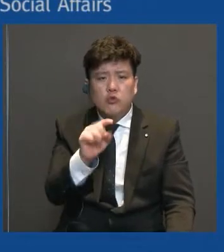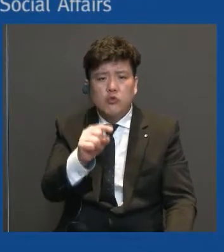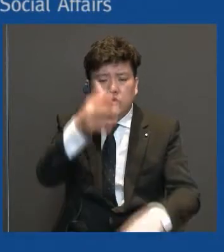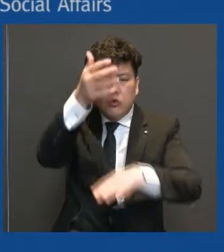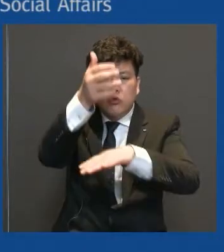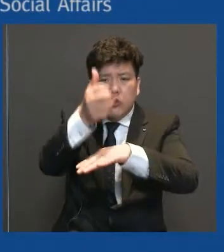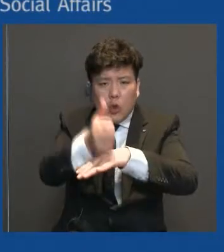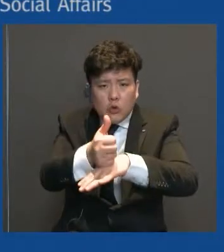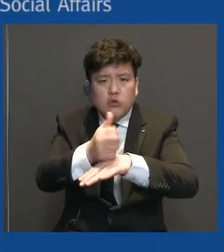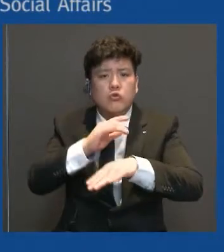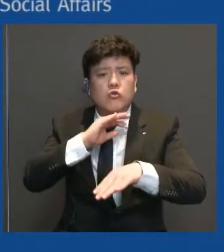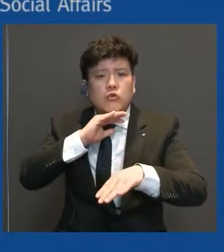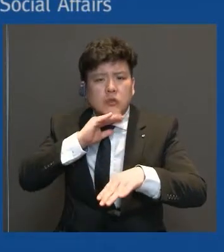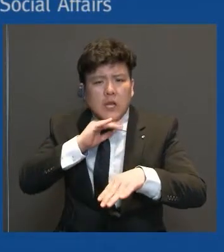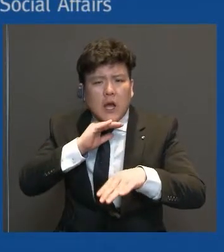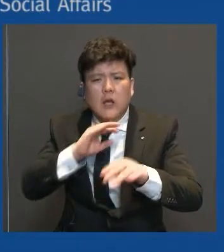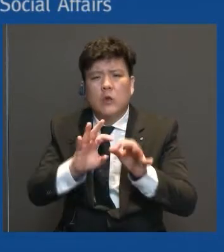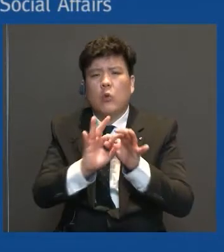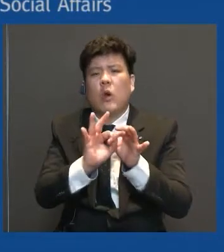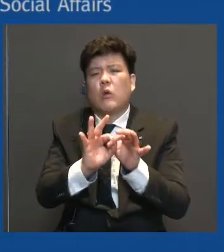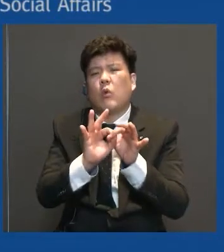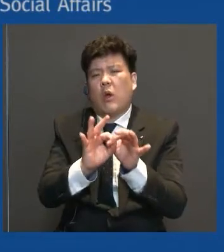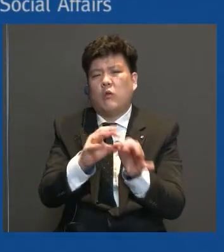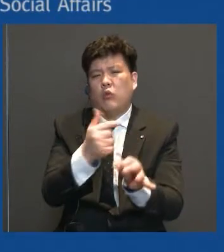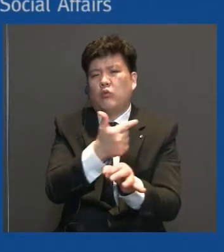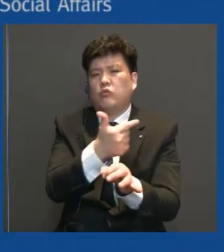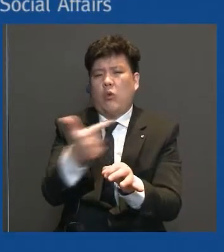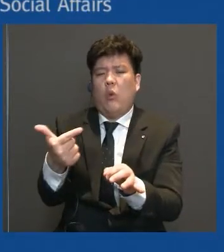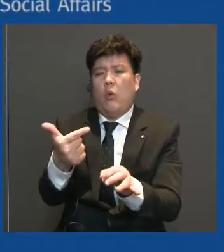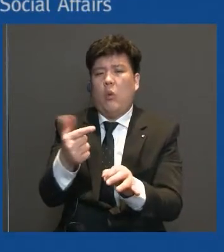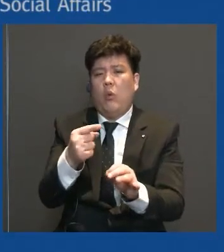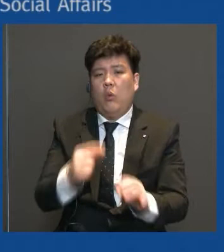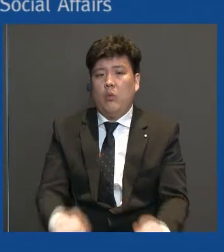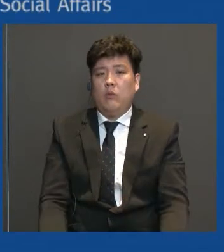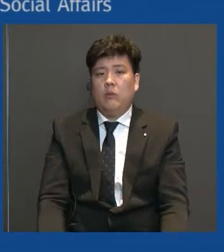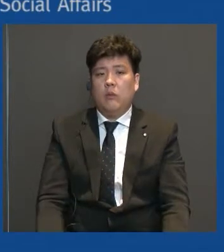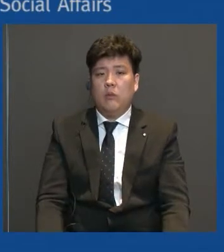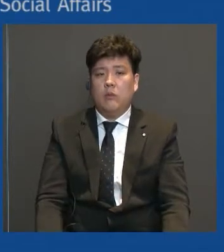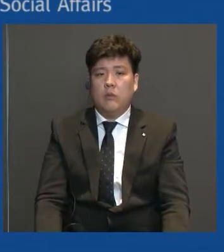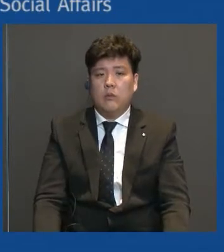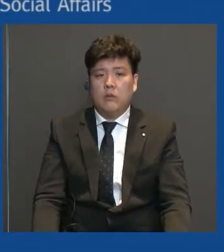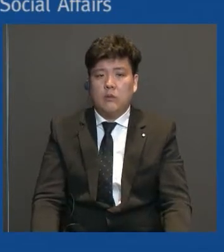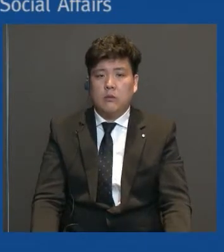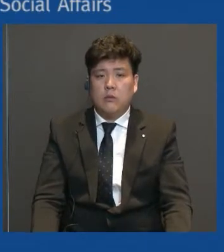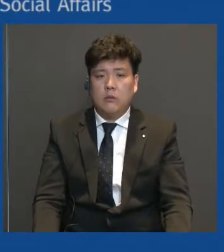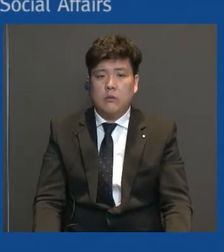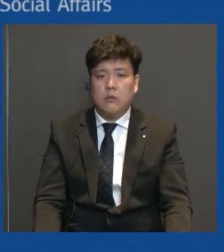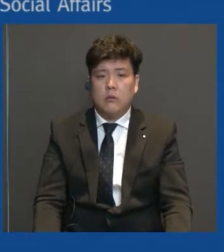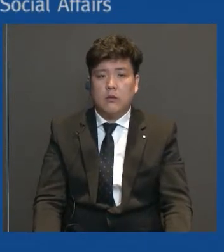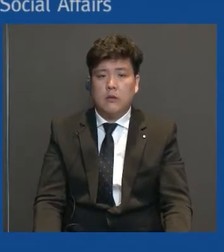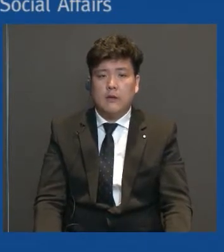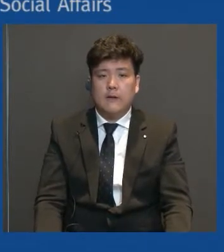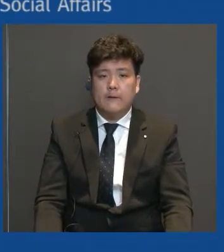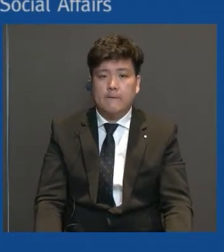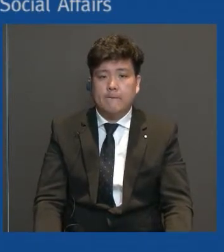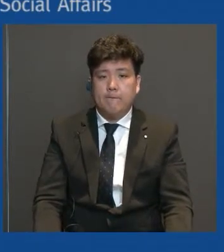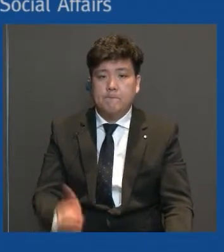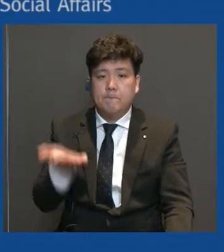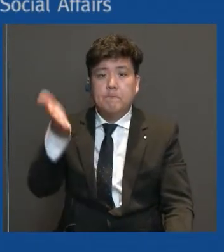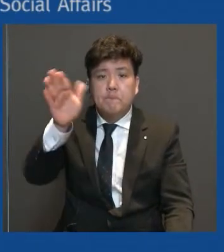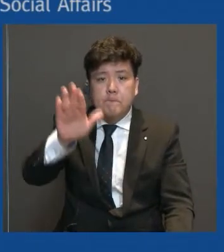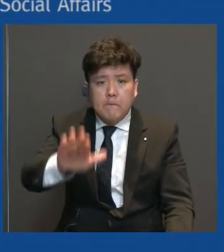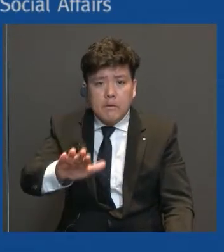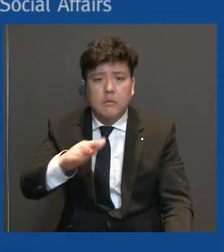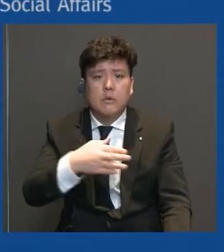However, higher COVID-19 related risk to older persons are not limited to health-related risk.